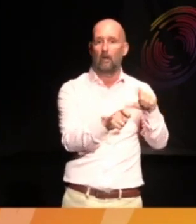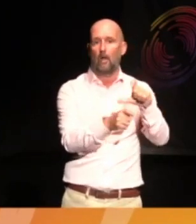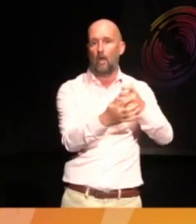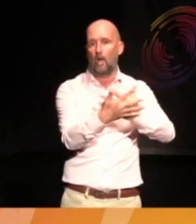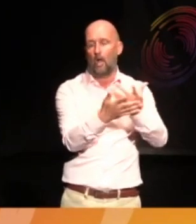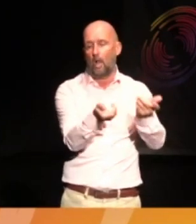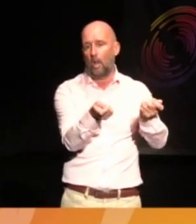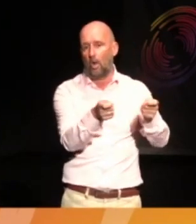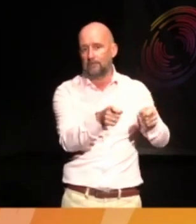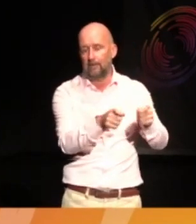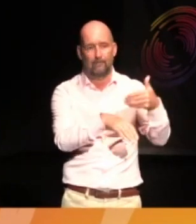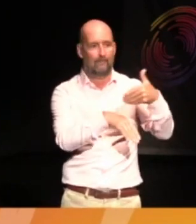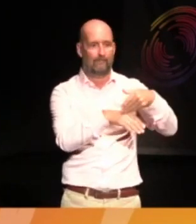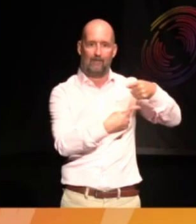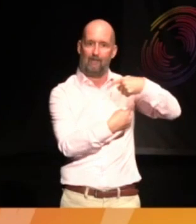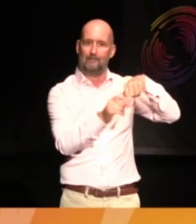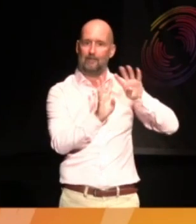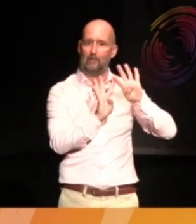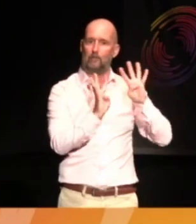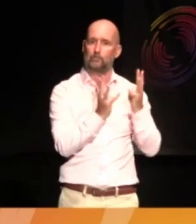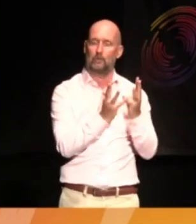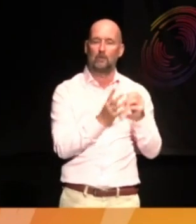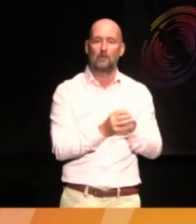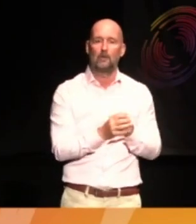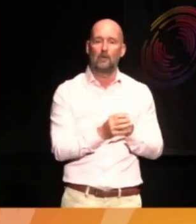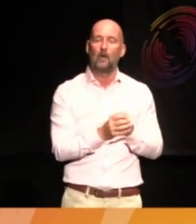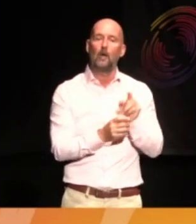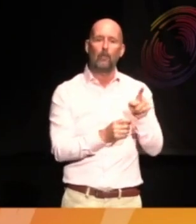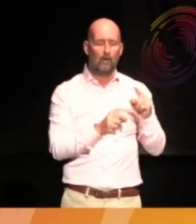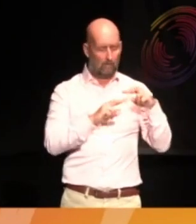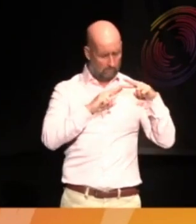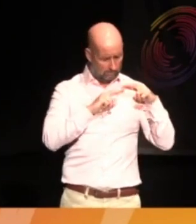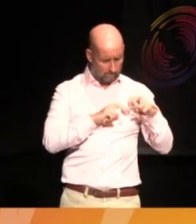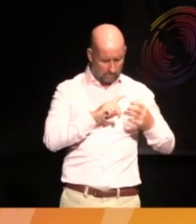lockdown. But it uncovered a number of realities for me,